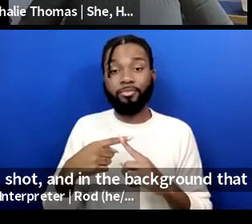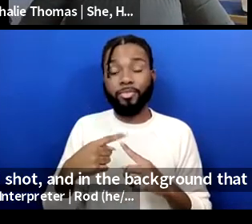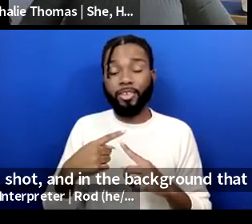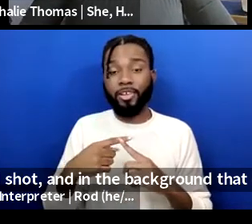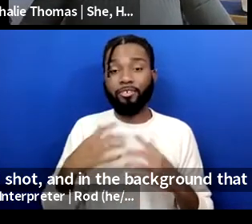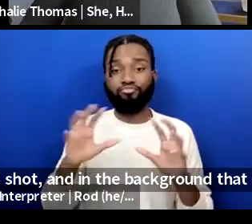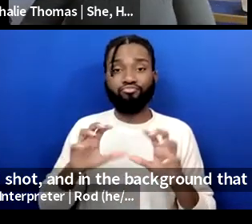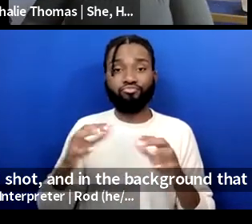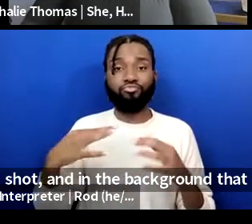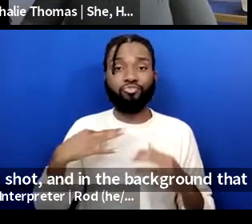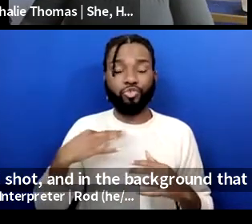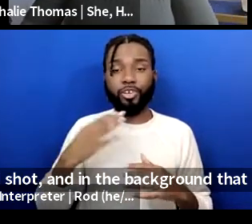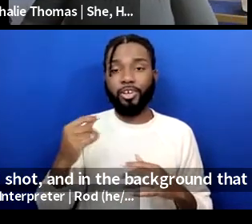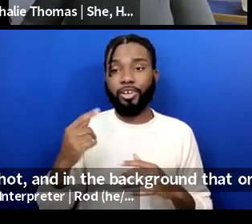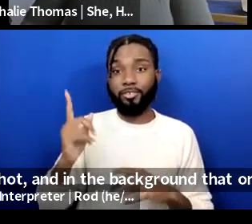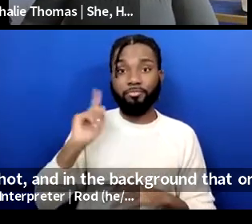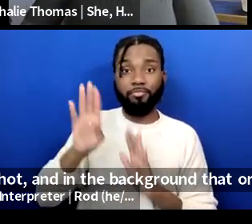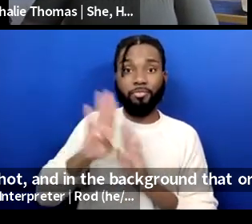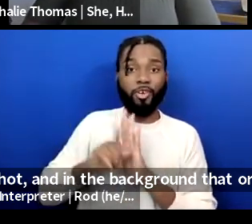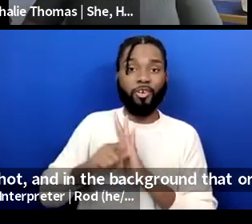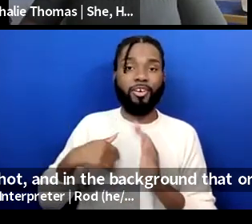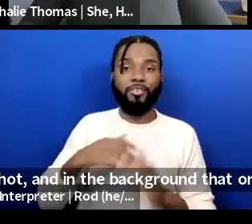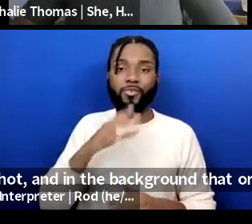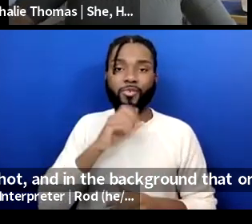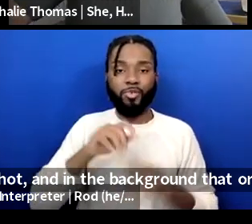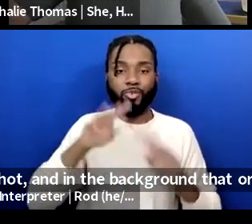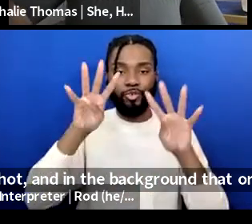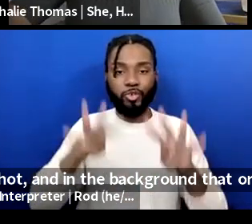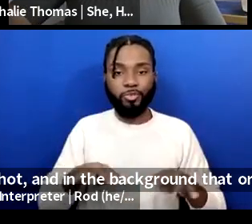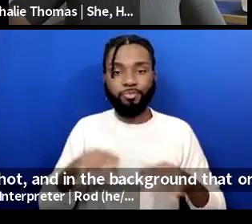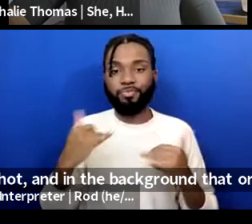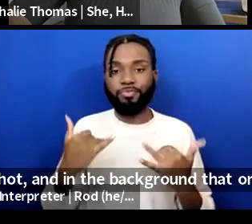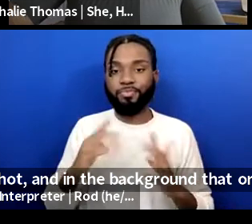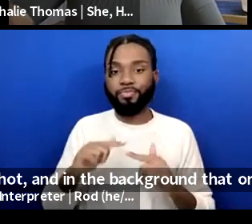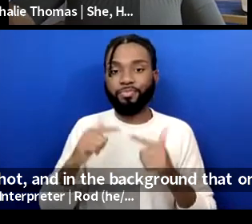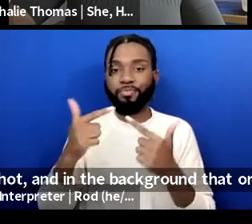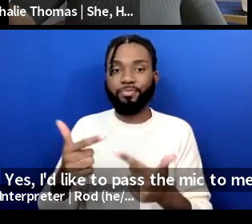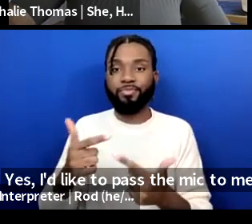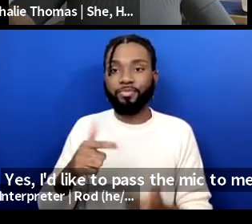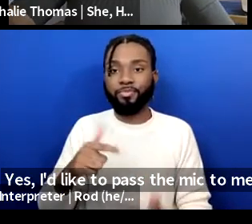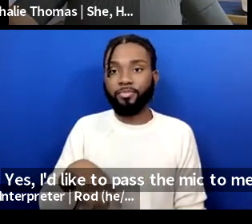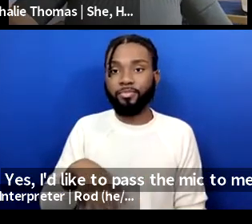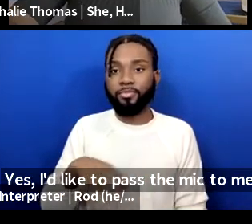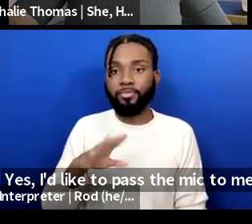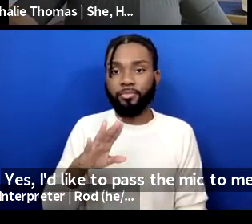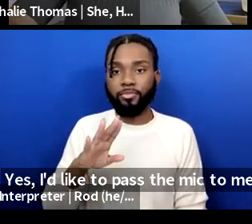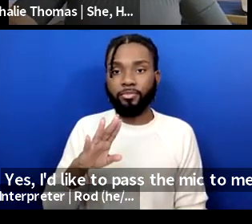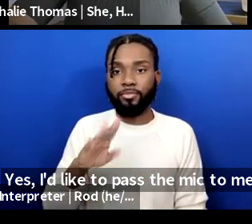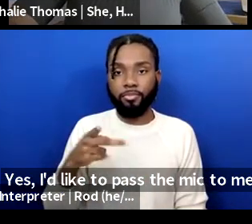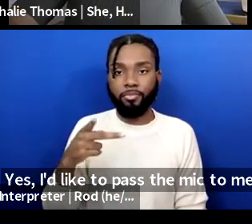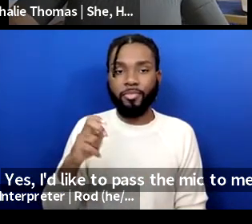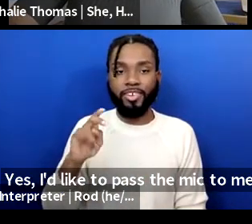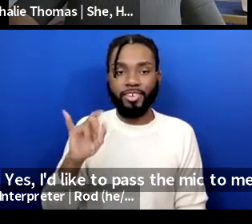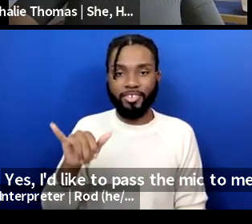curtains. Yes, and I'd like to pass the mic to Penny.